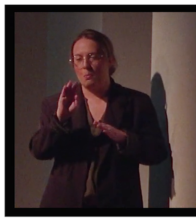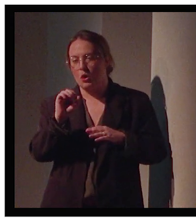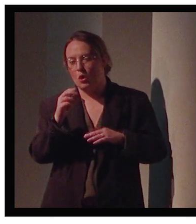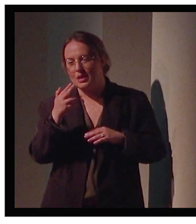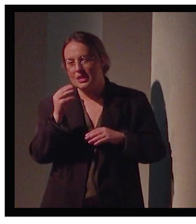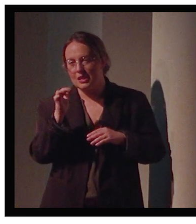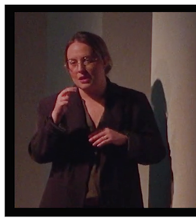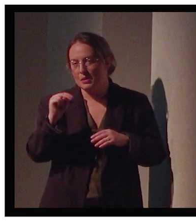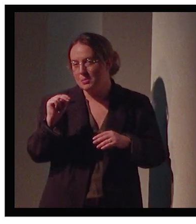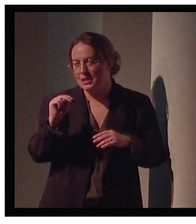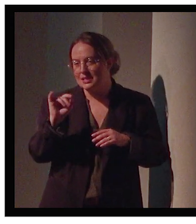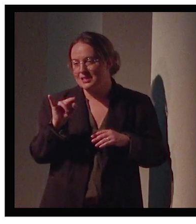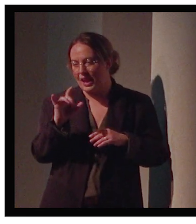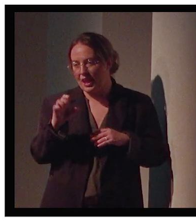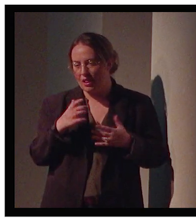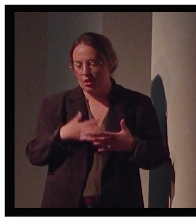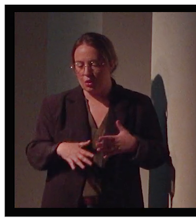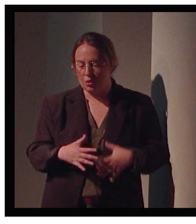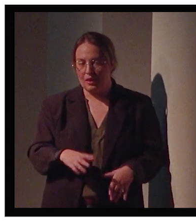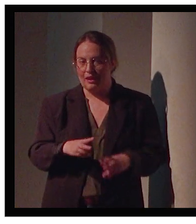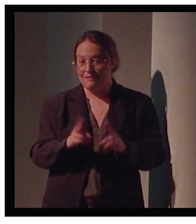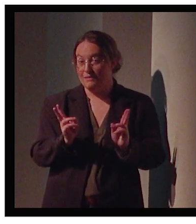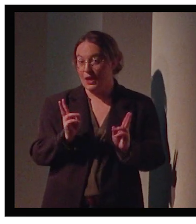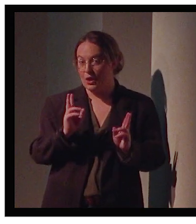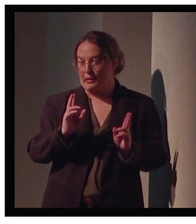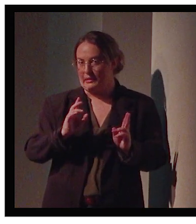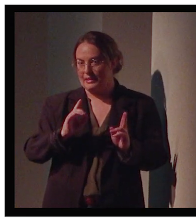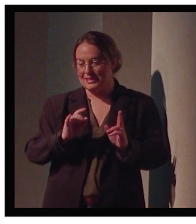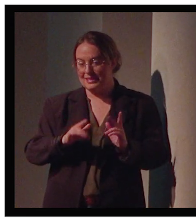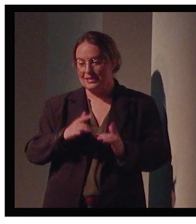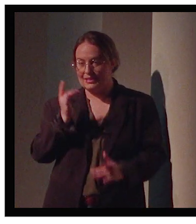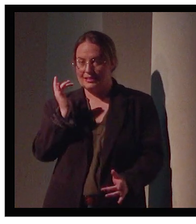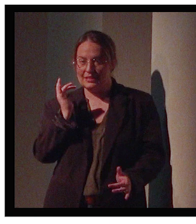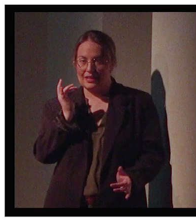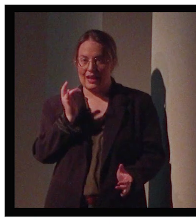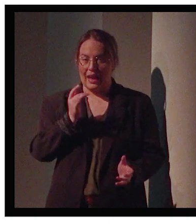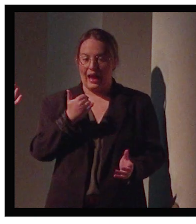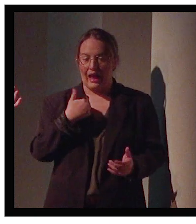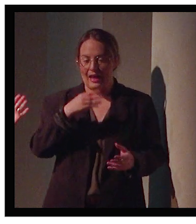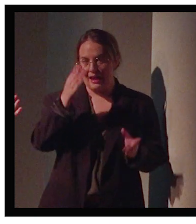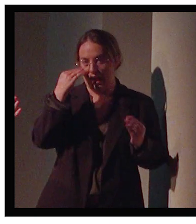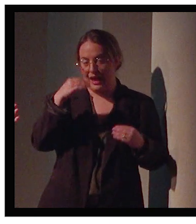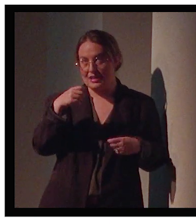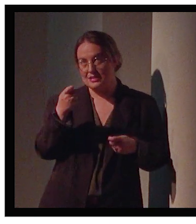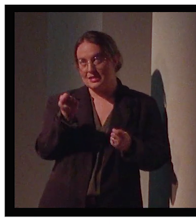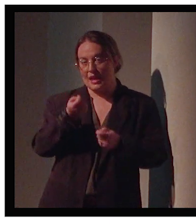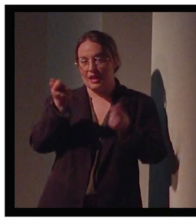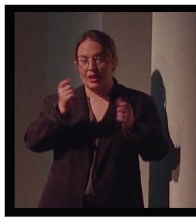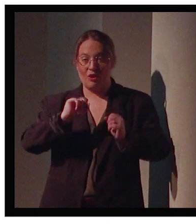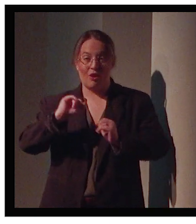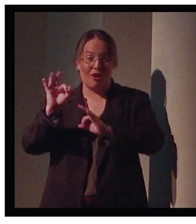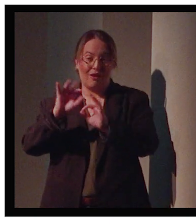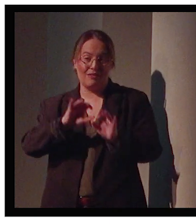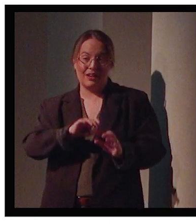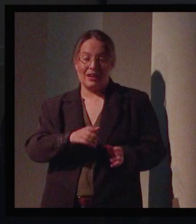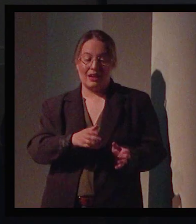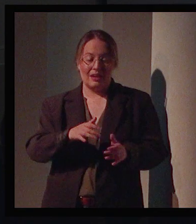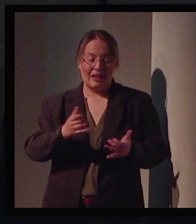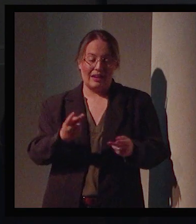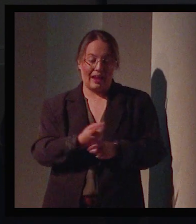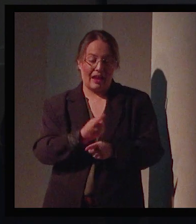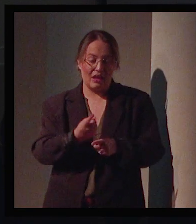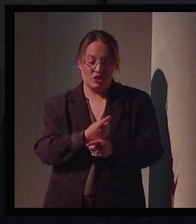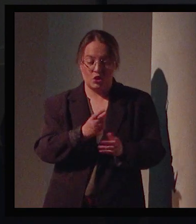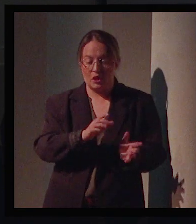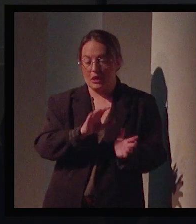quite scandalously, by the fashionable dress and hat taken off and casually tossed in a pile near the seated